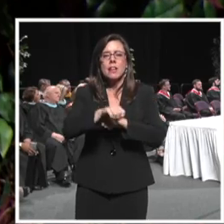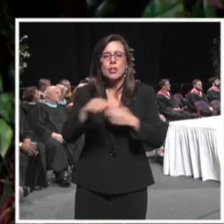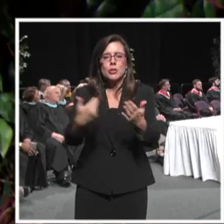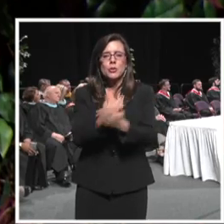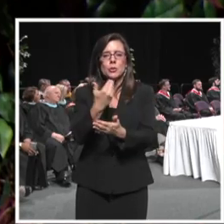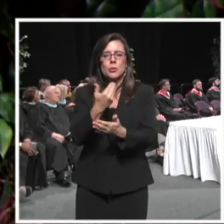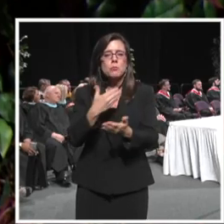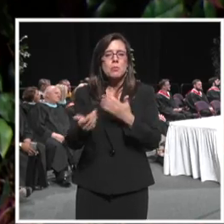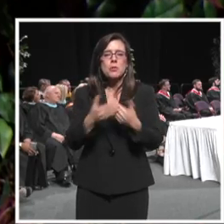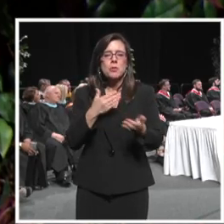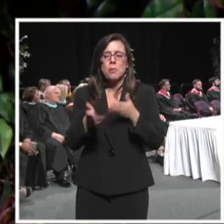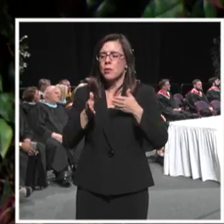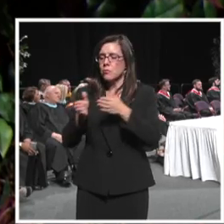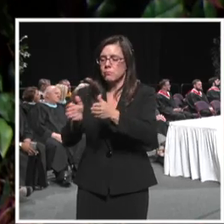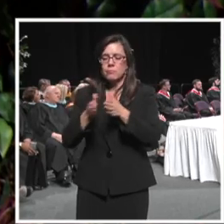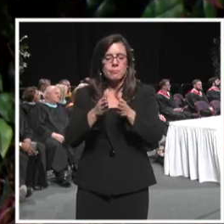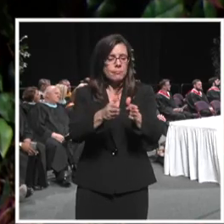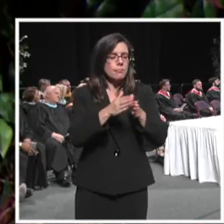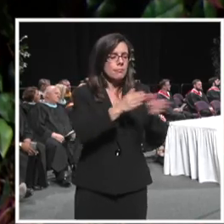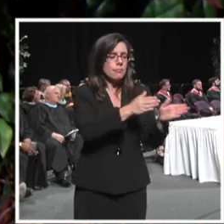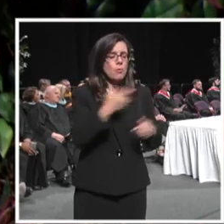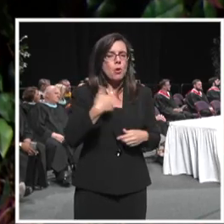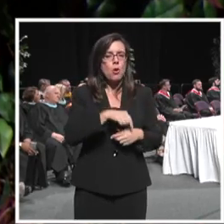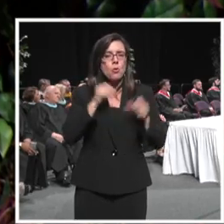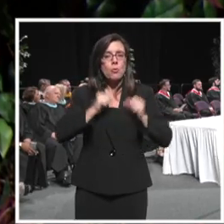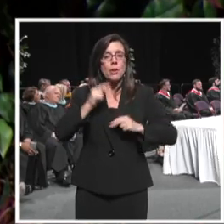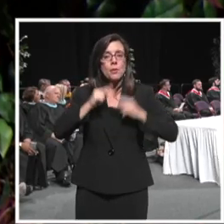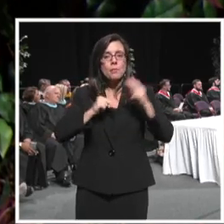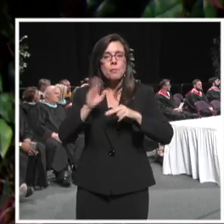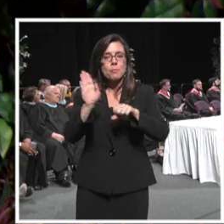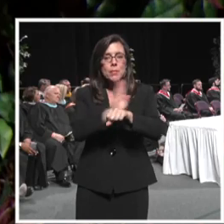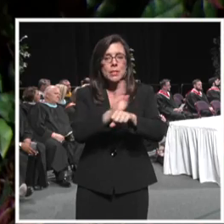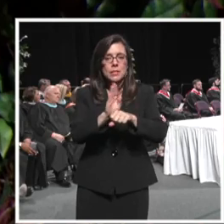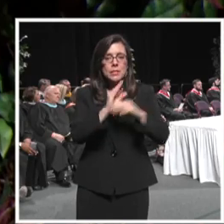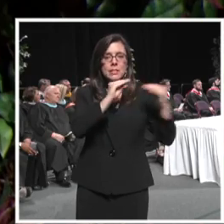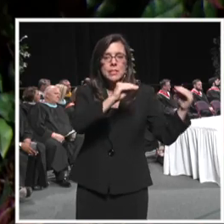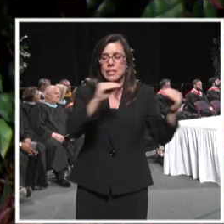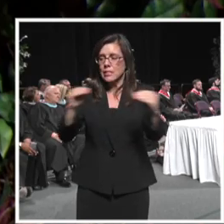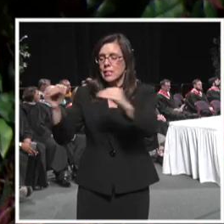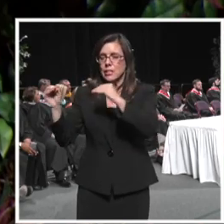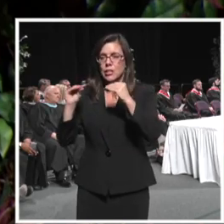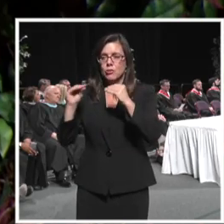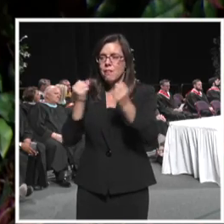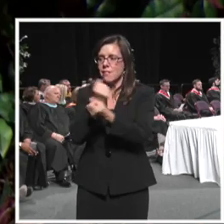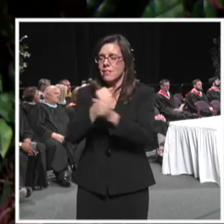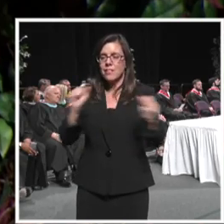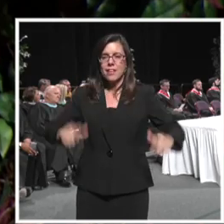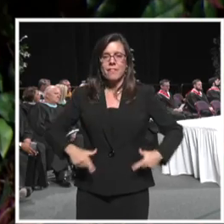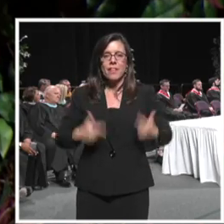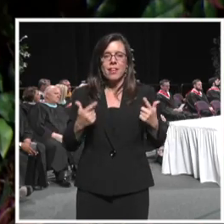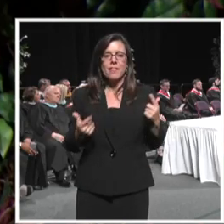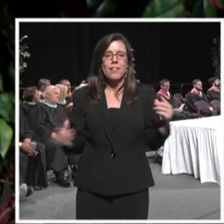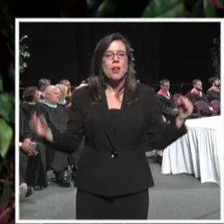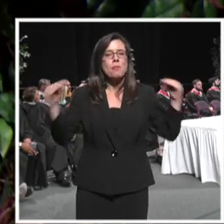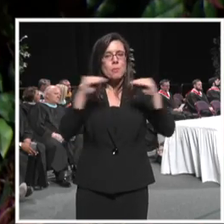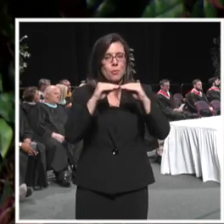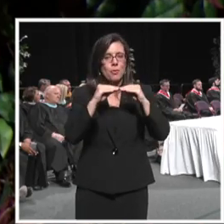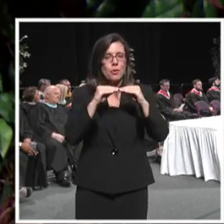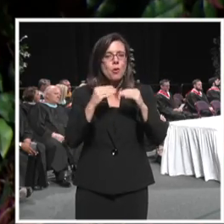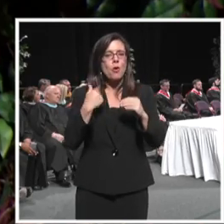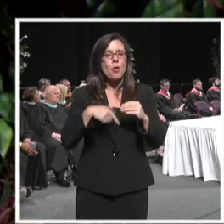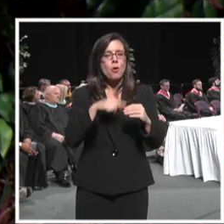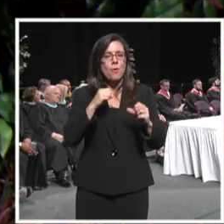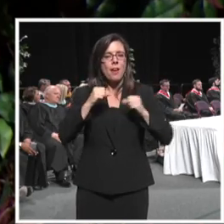chosen, we have the capacity to build businesses, teach others, save lives, and much more. We have